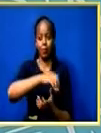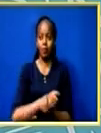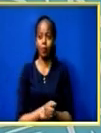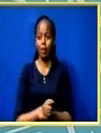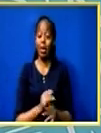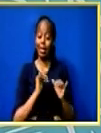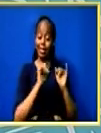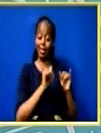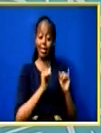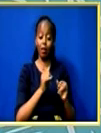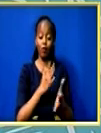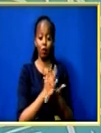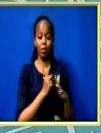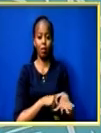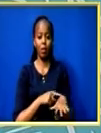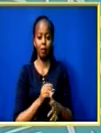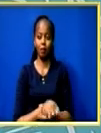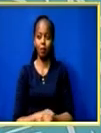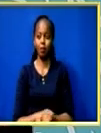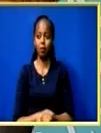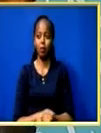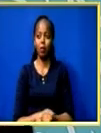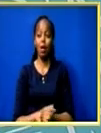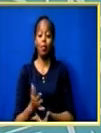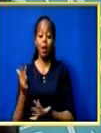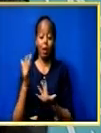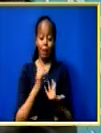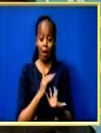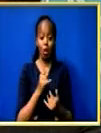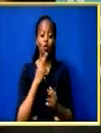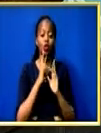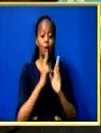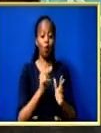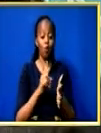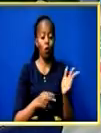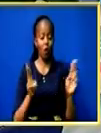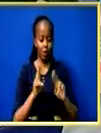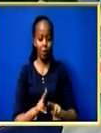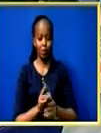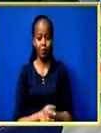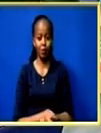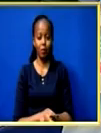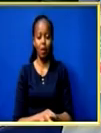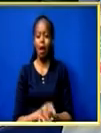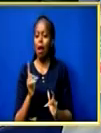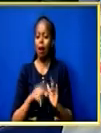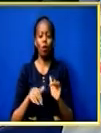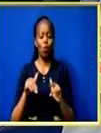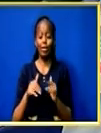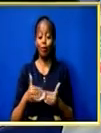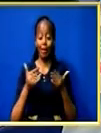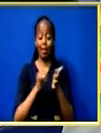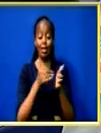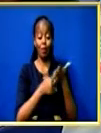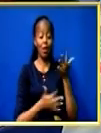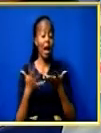Leave it for some time there. And then you'll come and report to me what you've seen. What happened? What happened. Okay, I cannot wait to bring that report. I